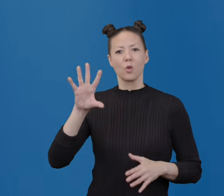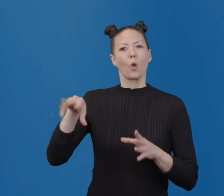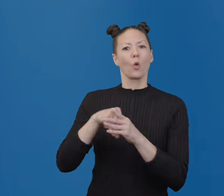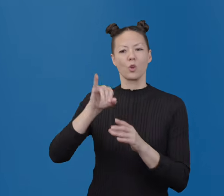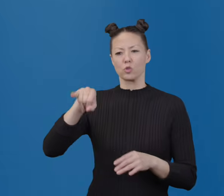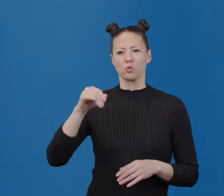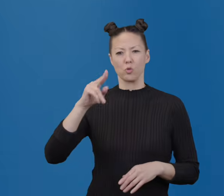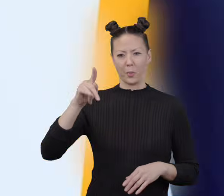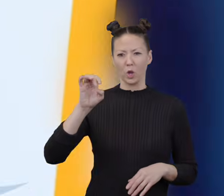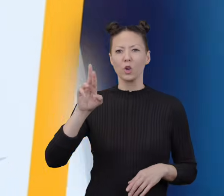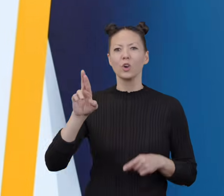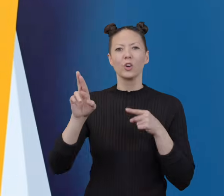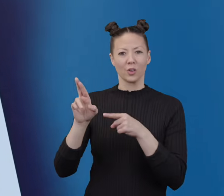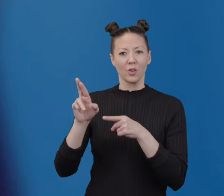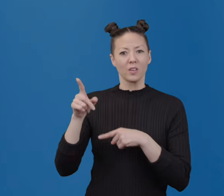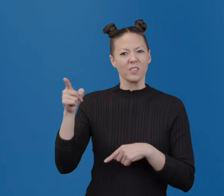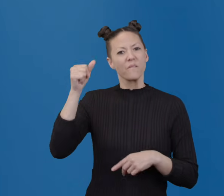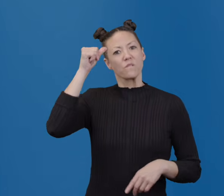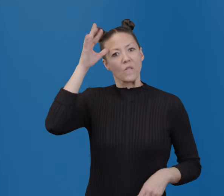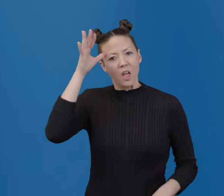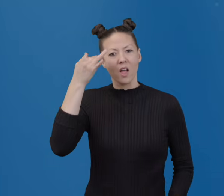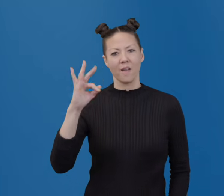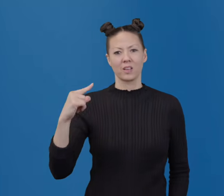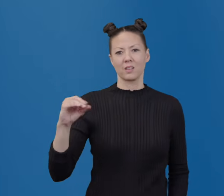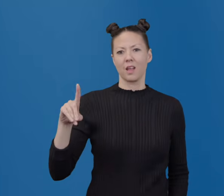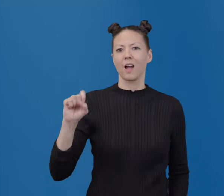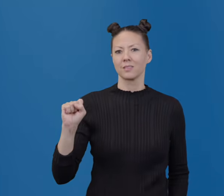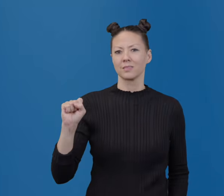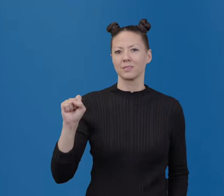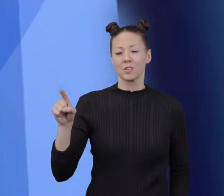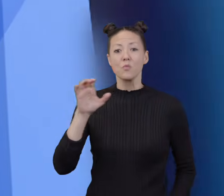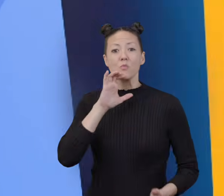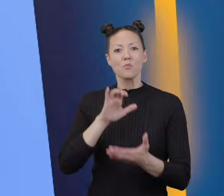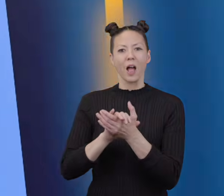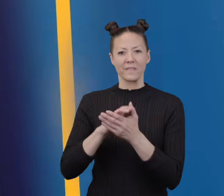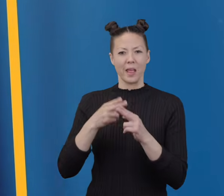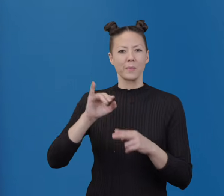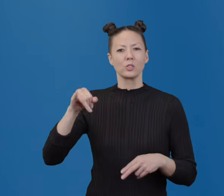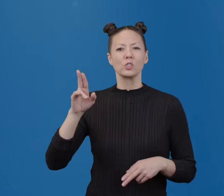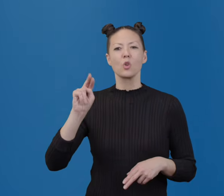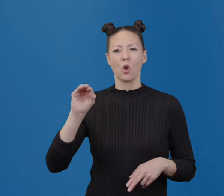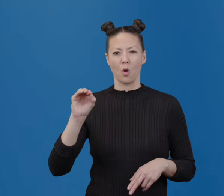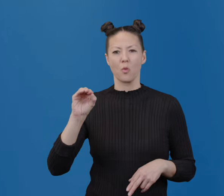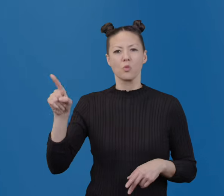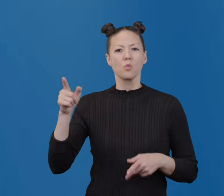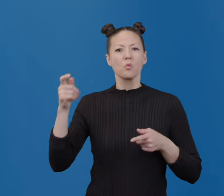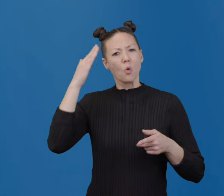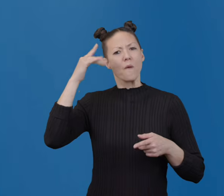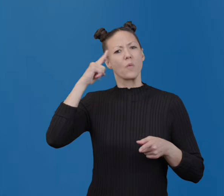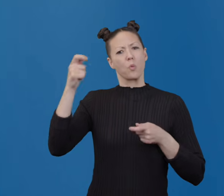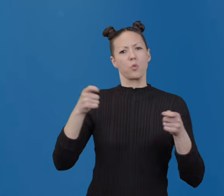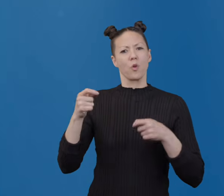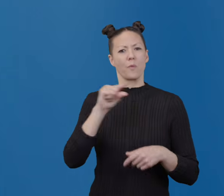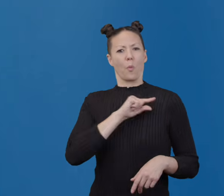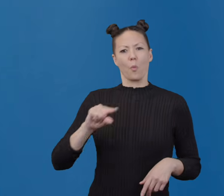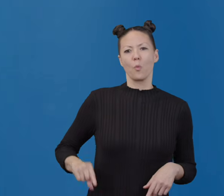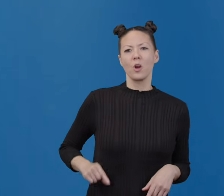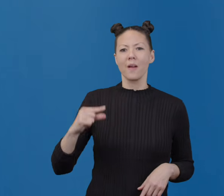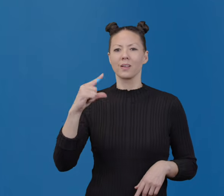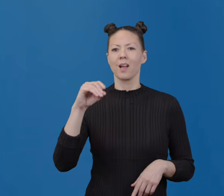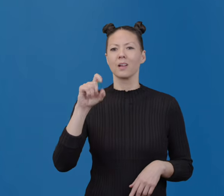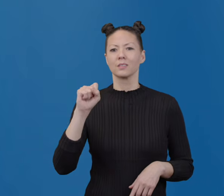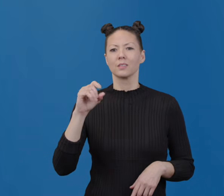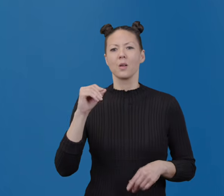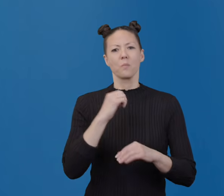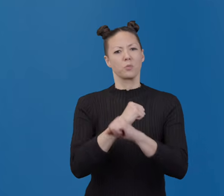goddesses include Jupiter, who was the father of the gods, his wife, Juno, who was known as the queen of the